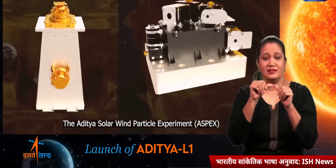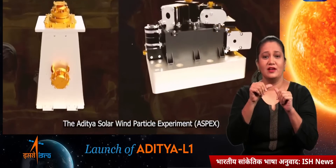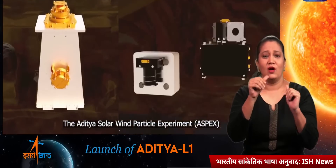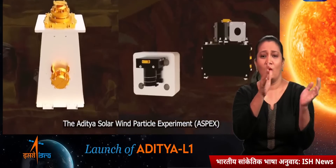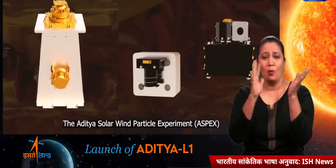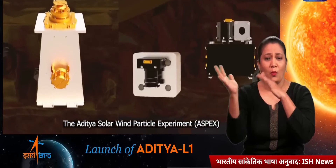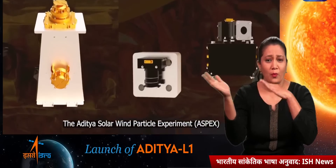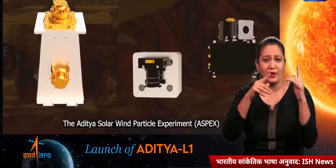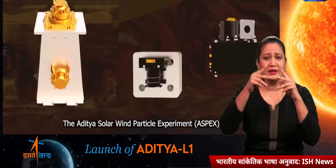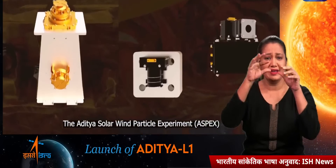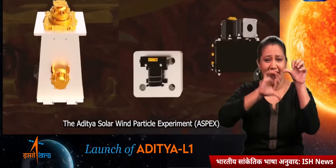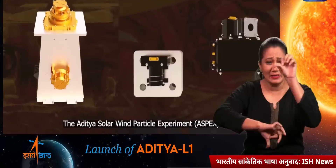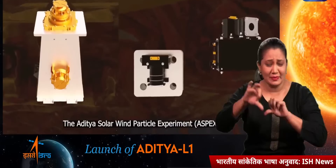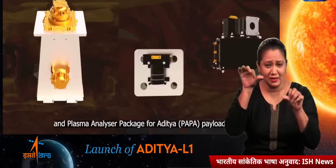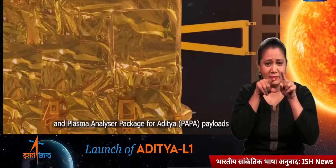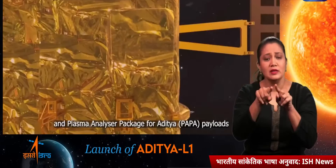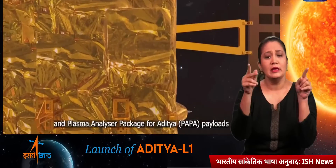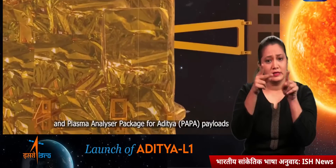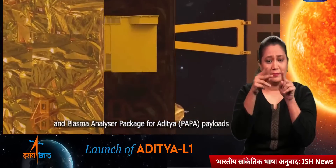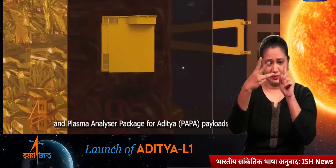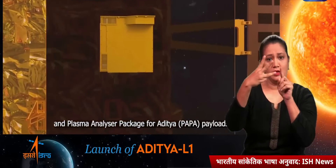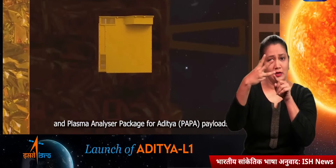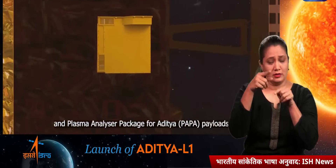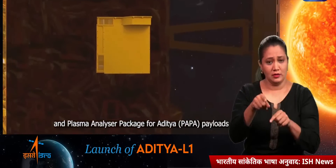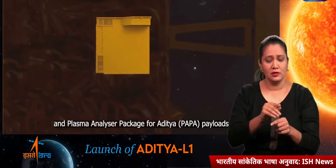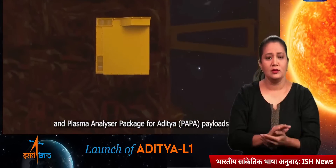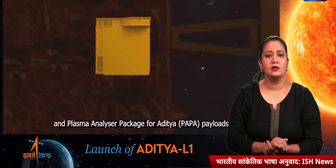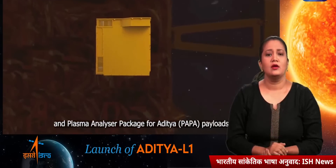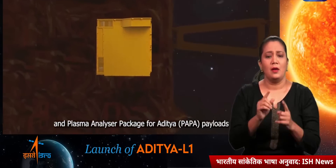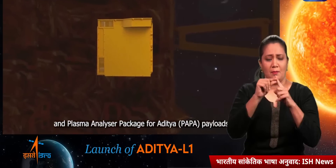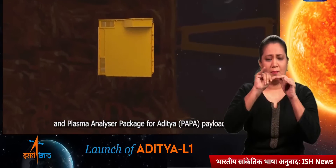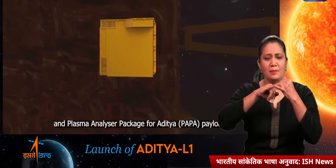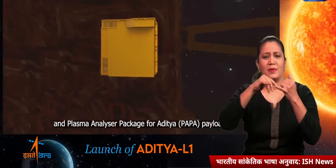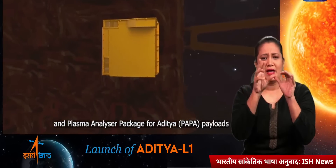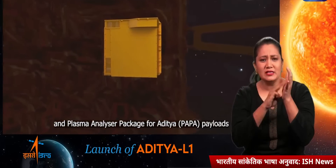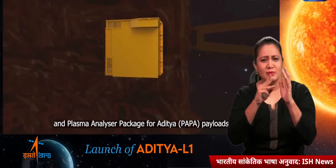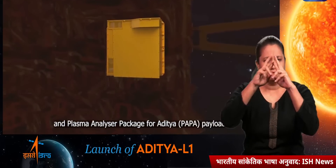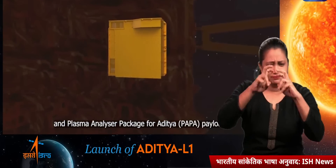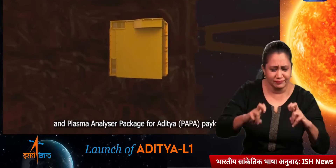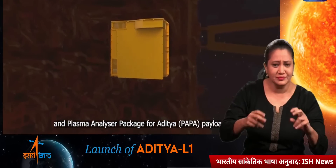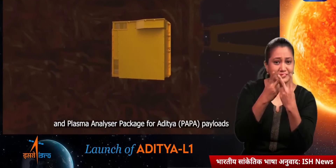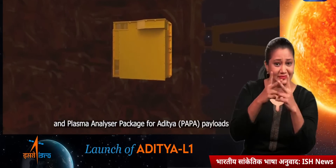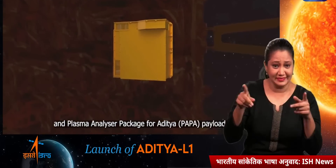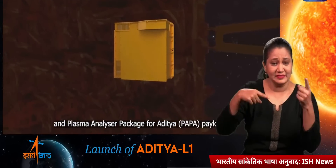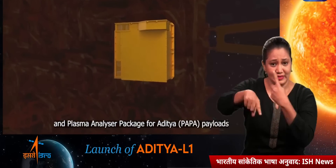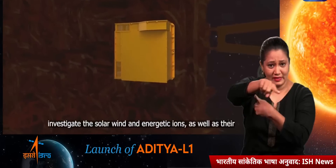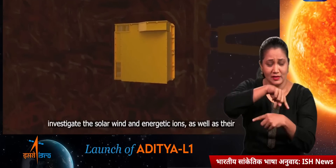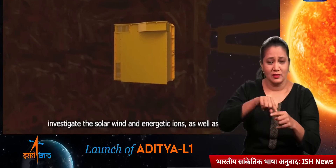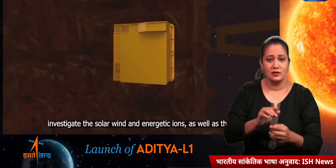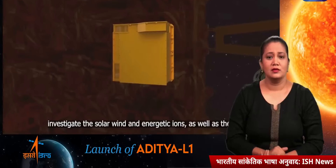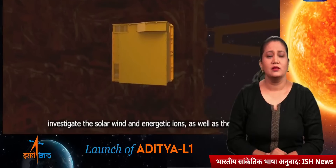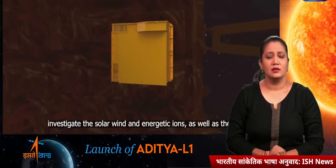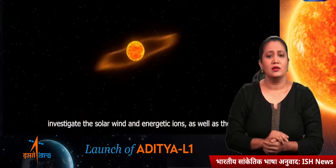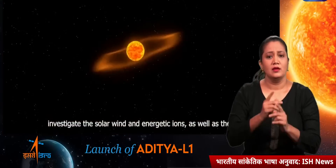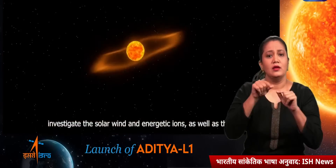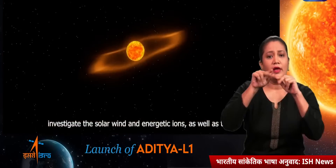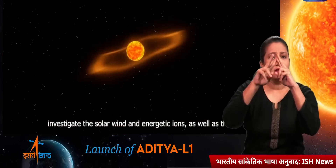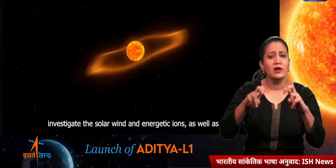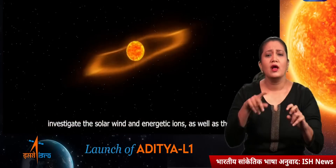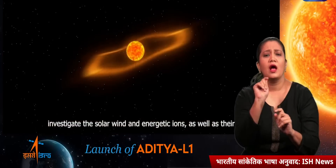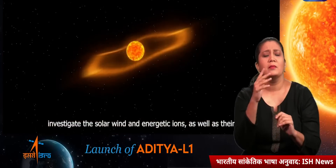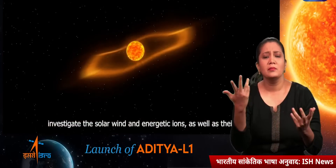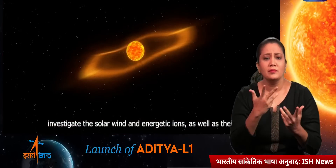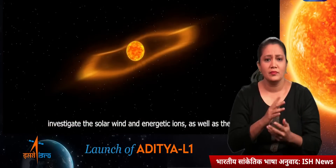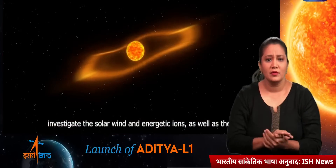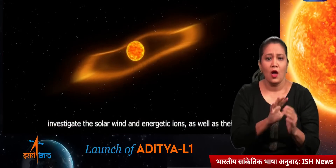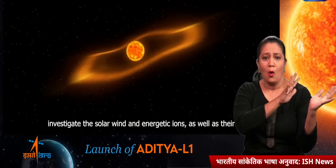Particle Experiment Aspects and Plasma Analyzer Package for Aditya Papa payloads investigate the solar